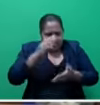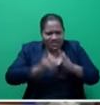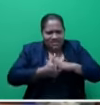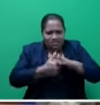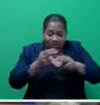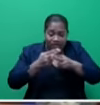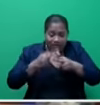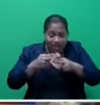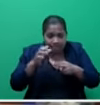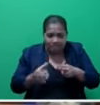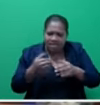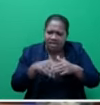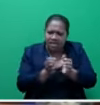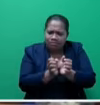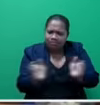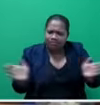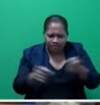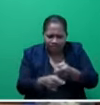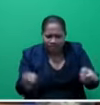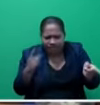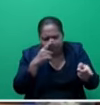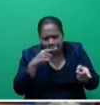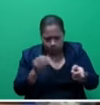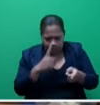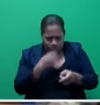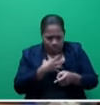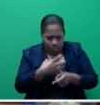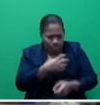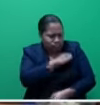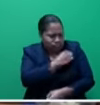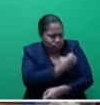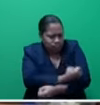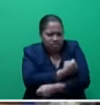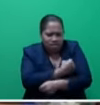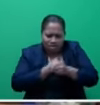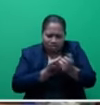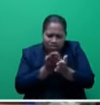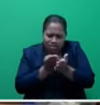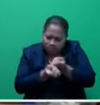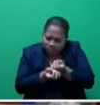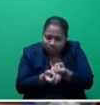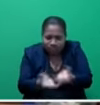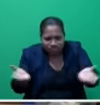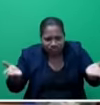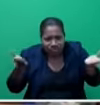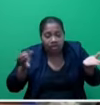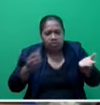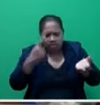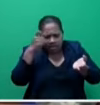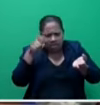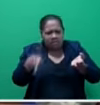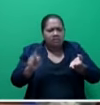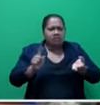public to our services and to further strengthen our service delivery. The aim of this exercise is to work